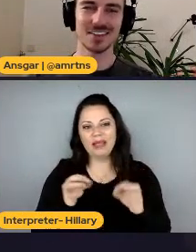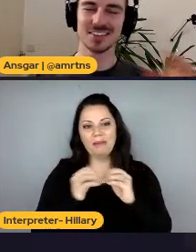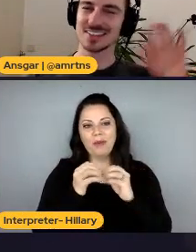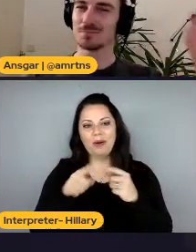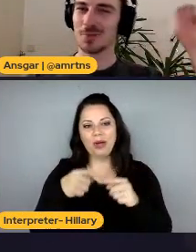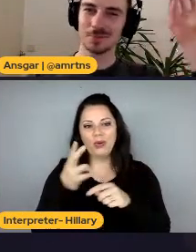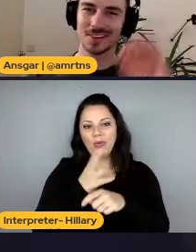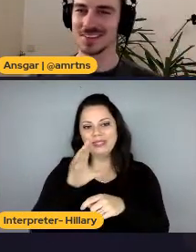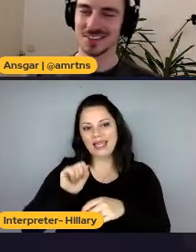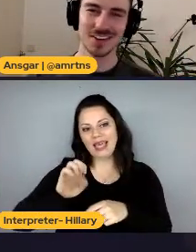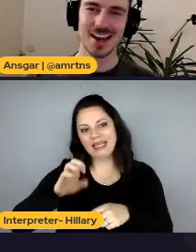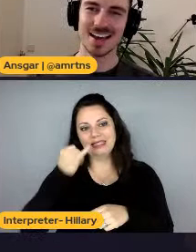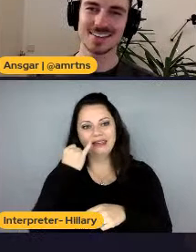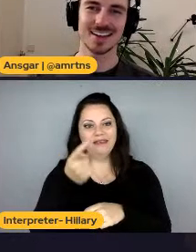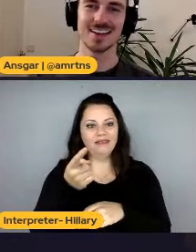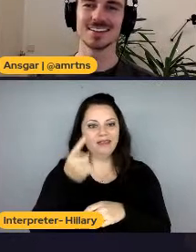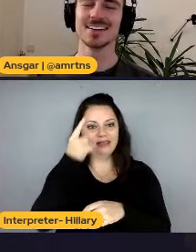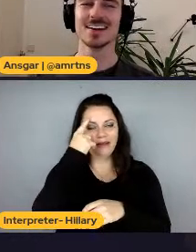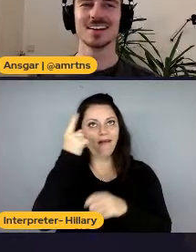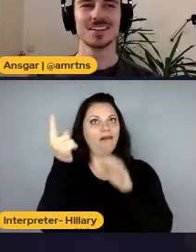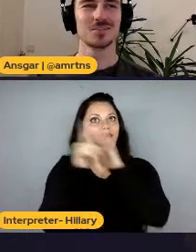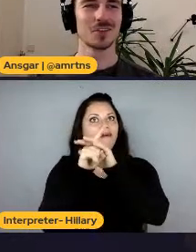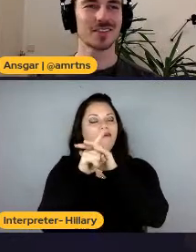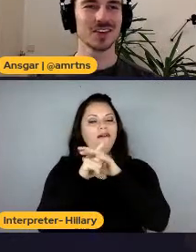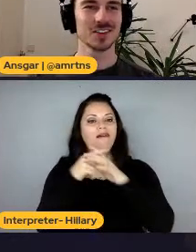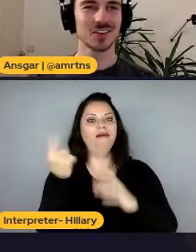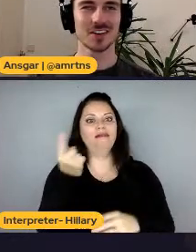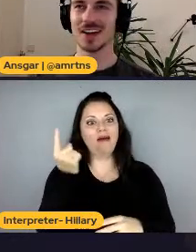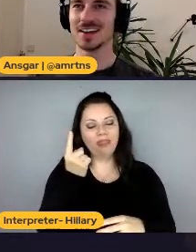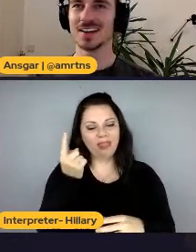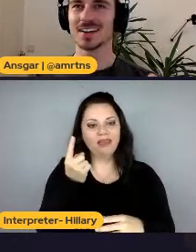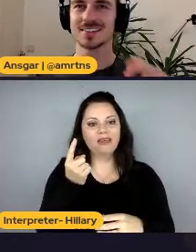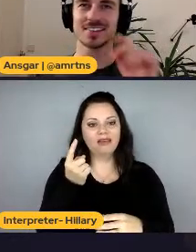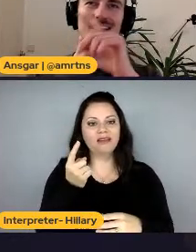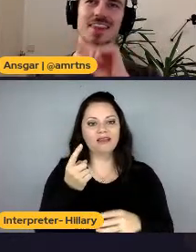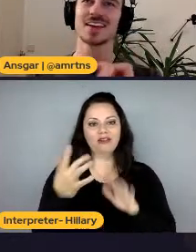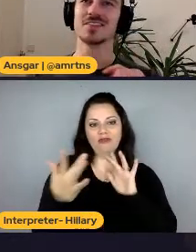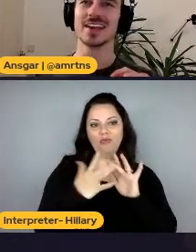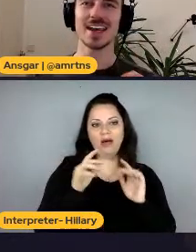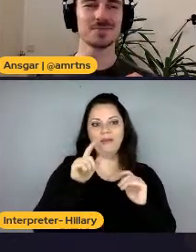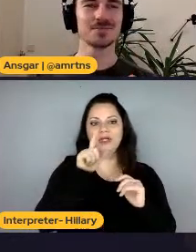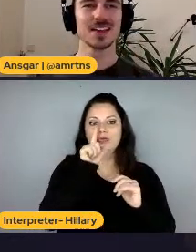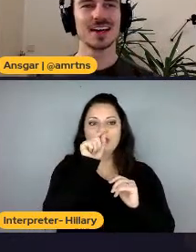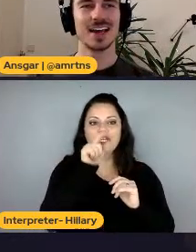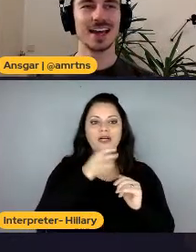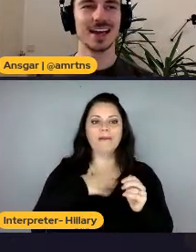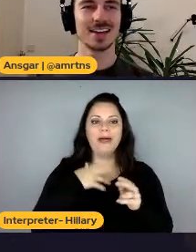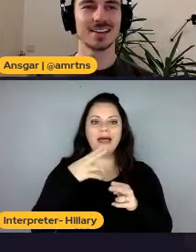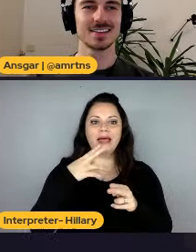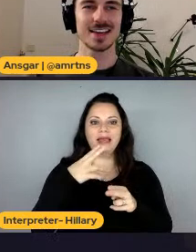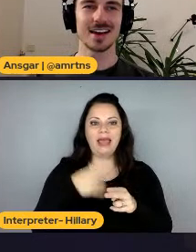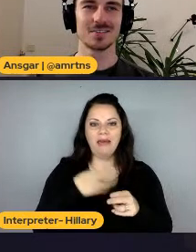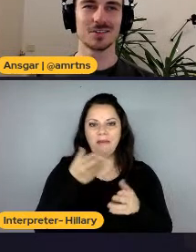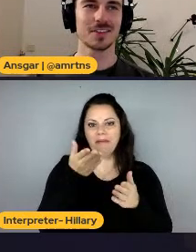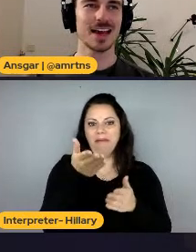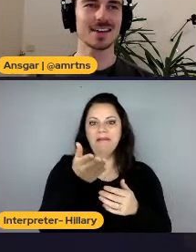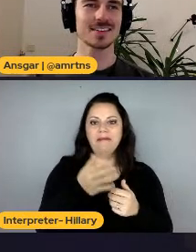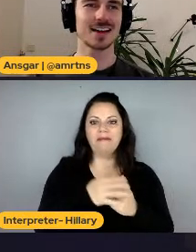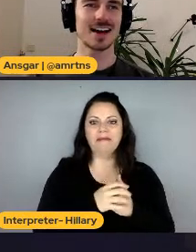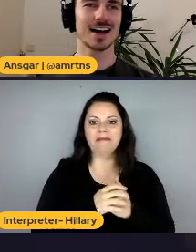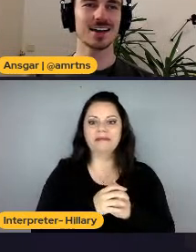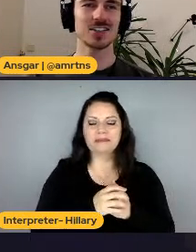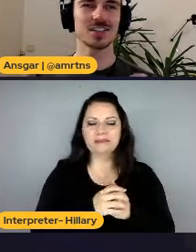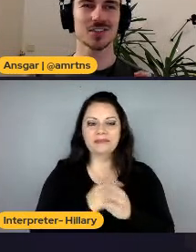any, maybe some popped into your heads, and write me on Twitter. My link is, I think, in my name. And yeah, with